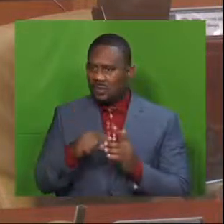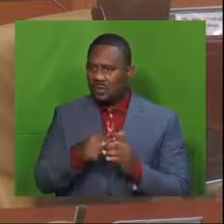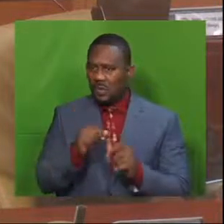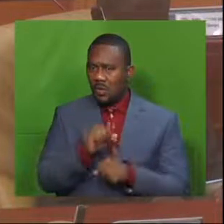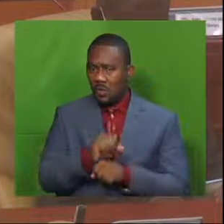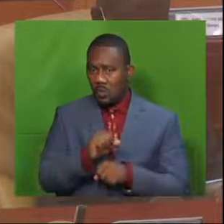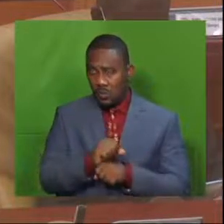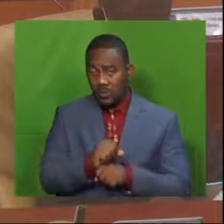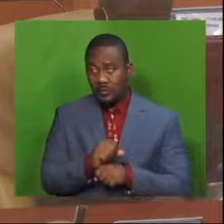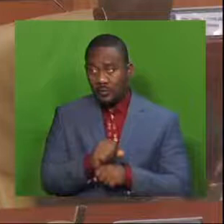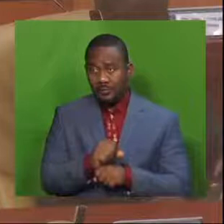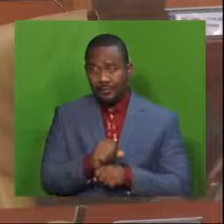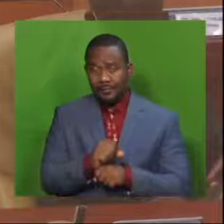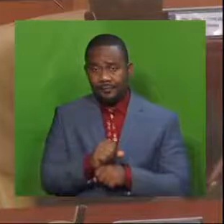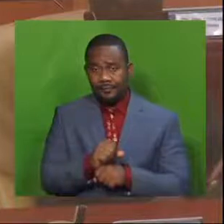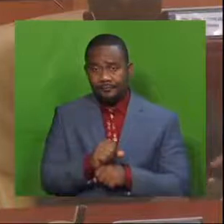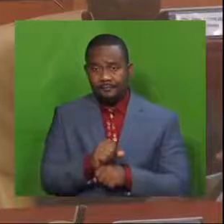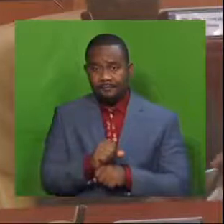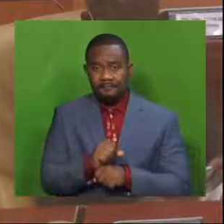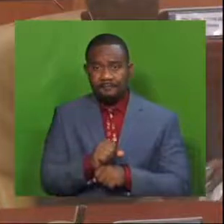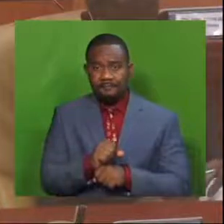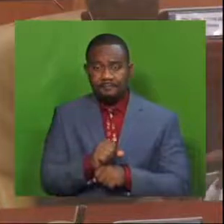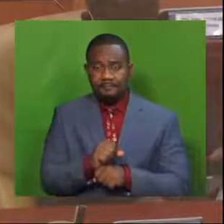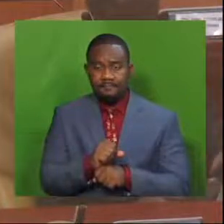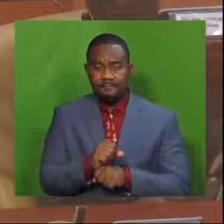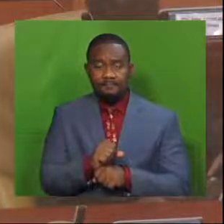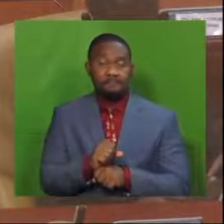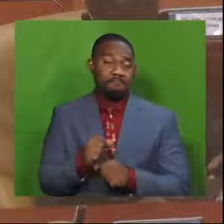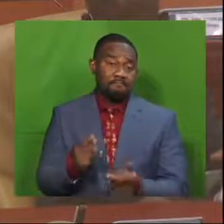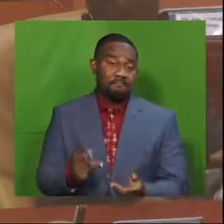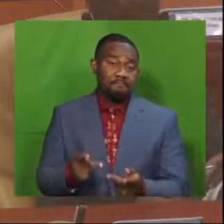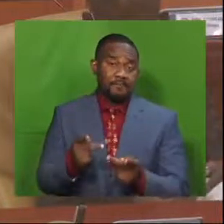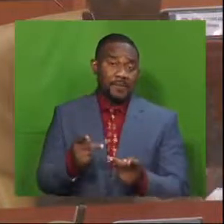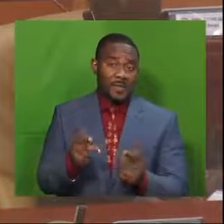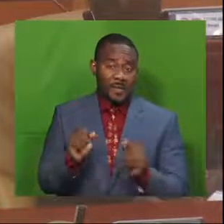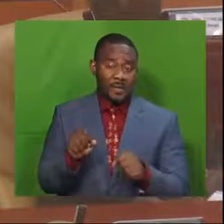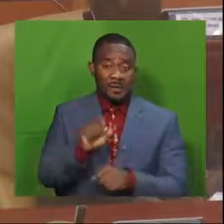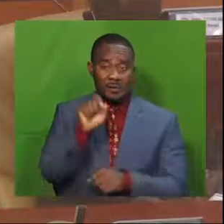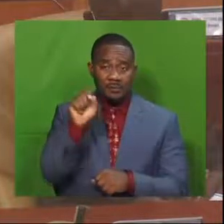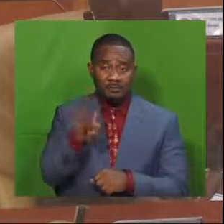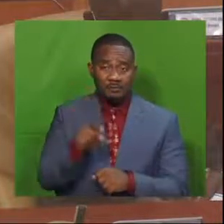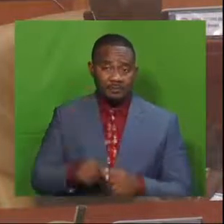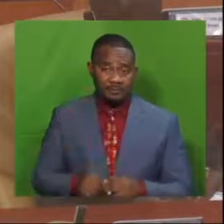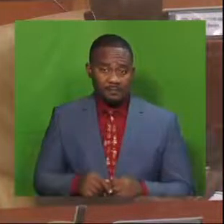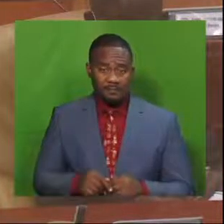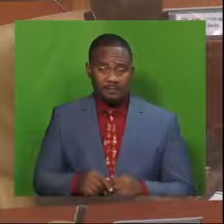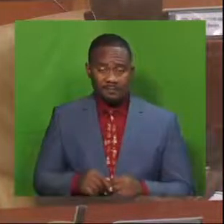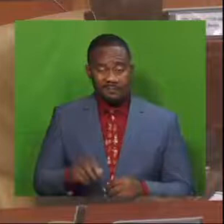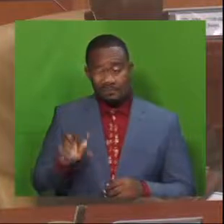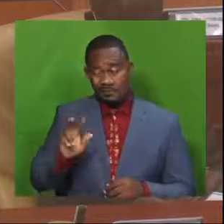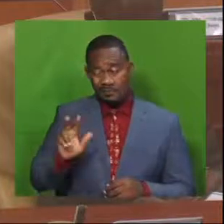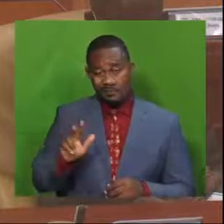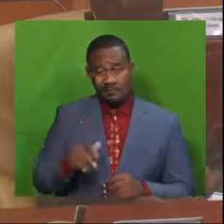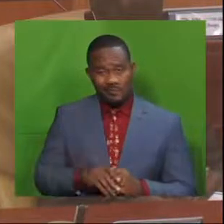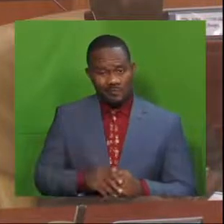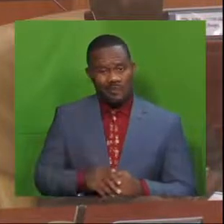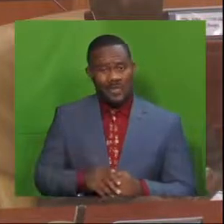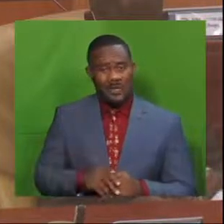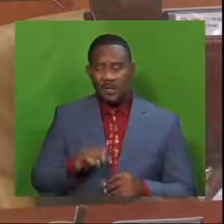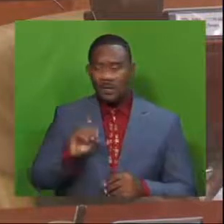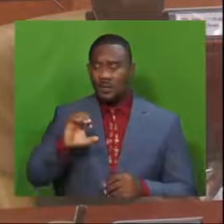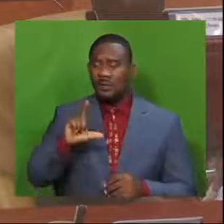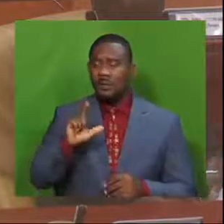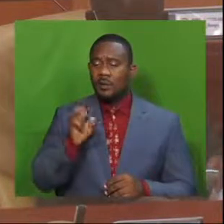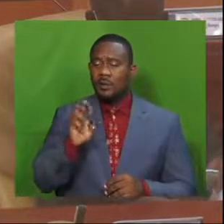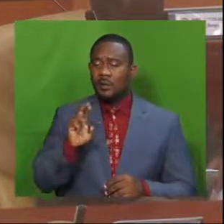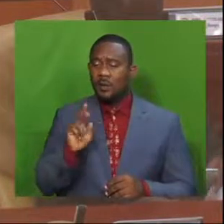the sitting commences, at which it is proposed to ask the question. 3 provides, the clerk shall ensure that the